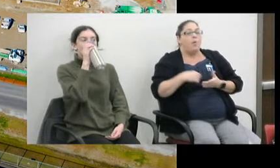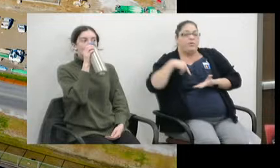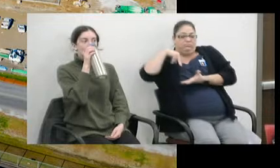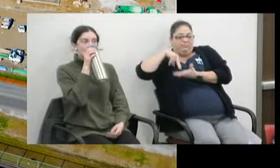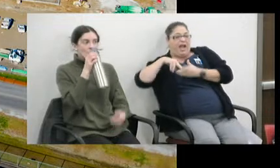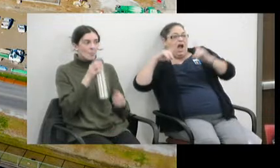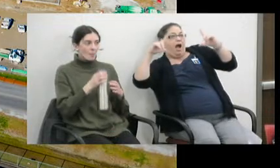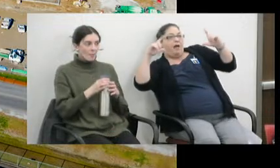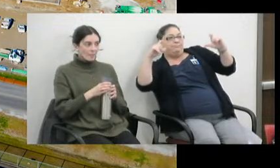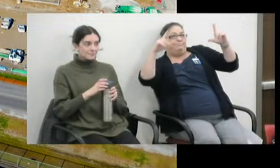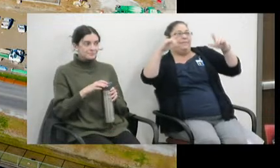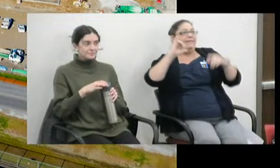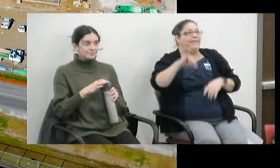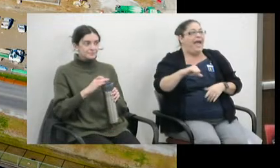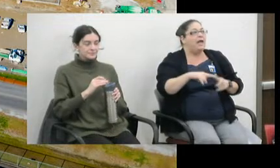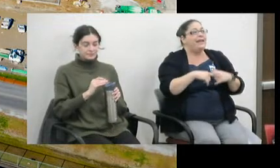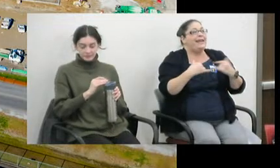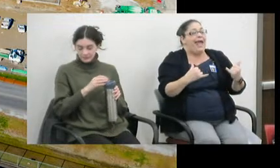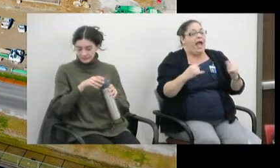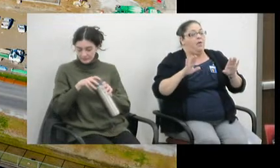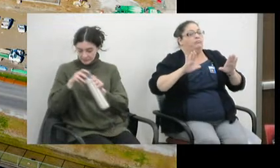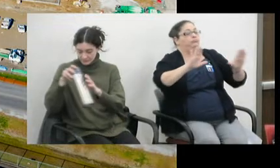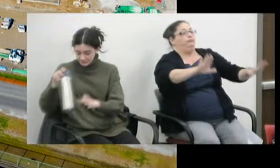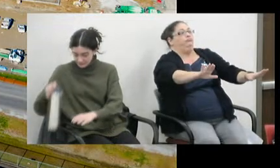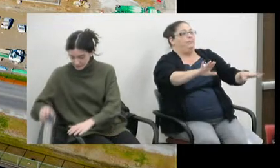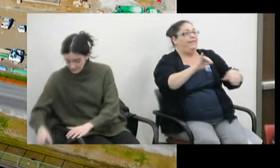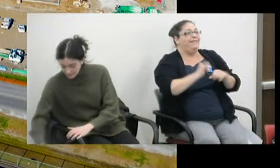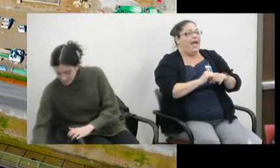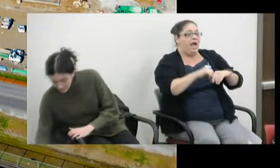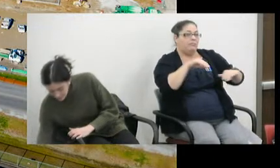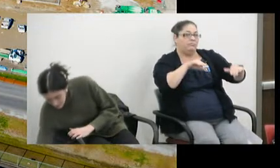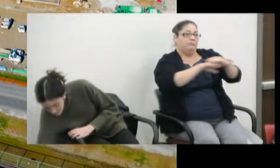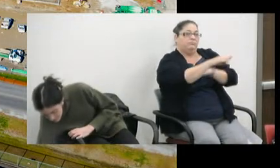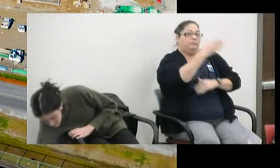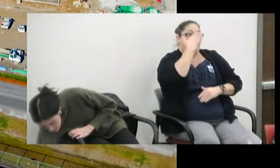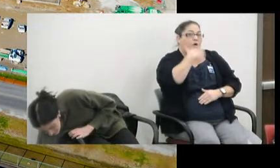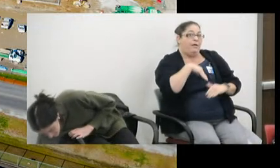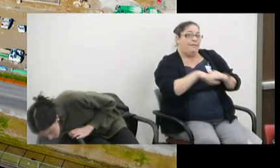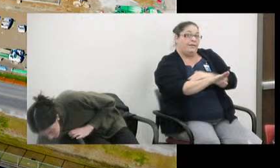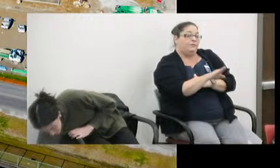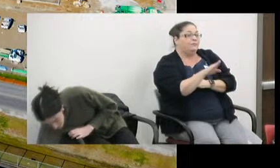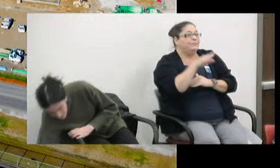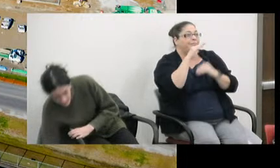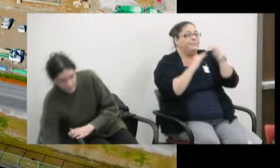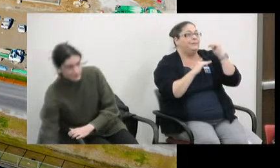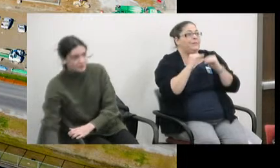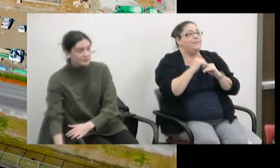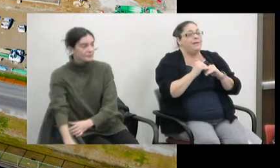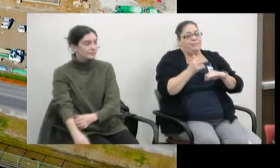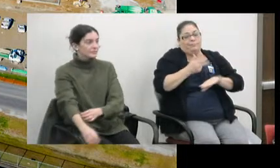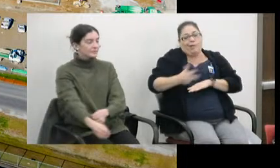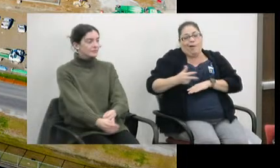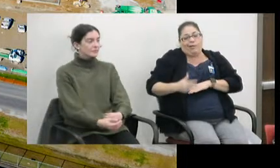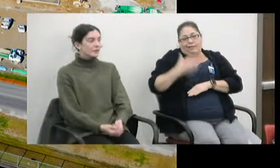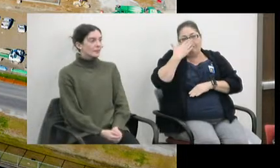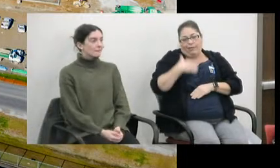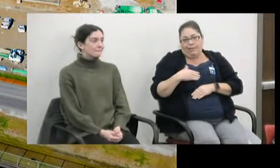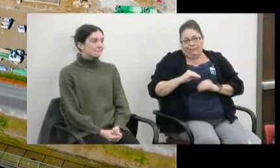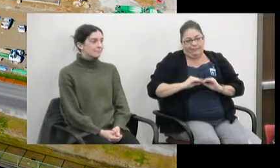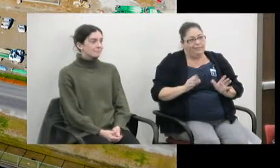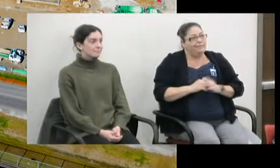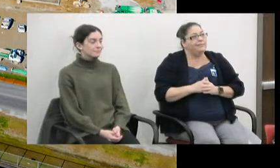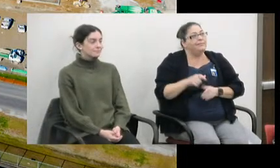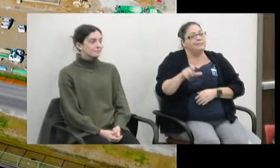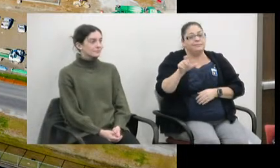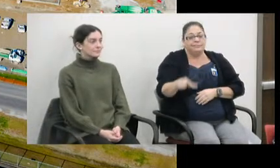here. And then this is going to be the main entrance to the building right here. This will be a parking lot. And we've got our main